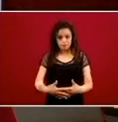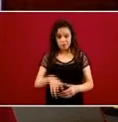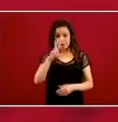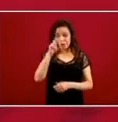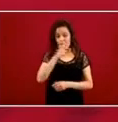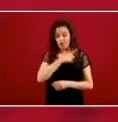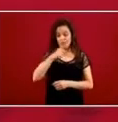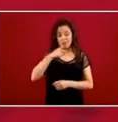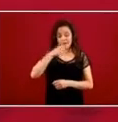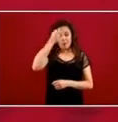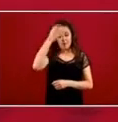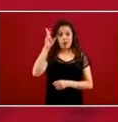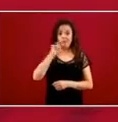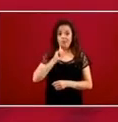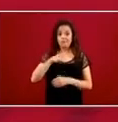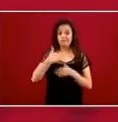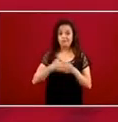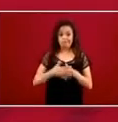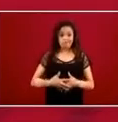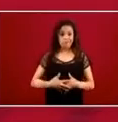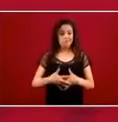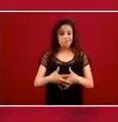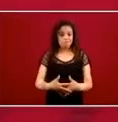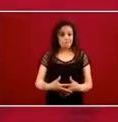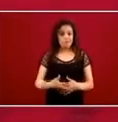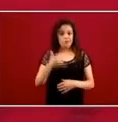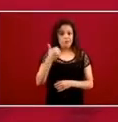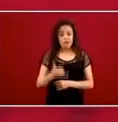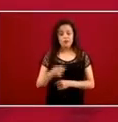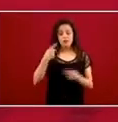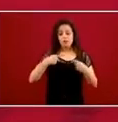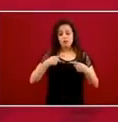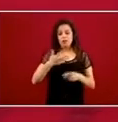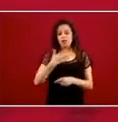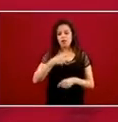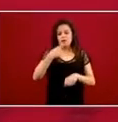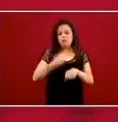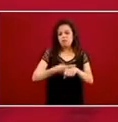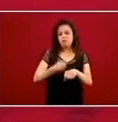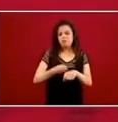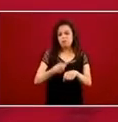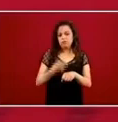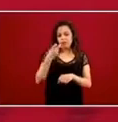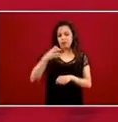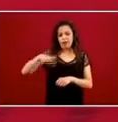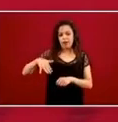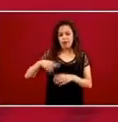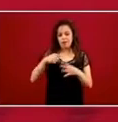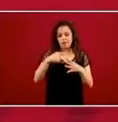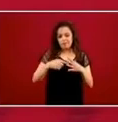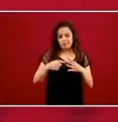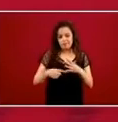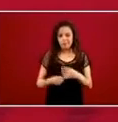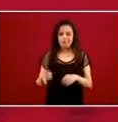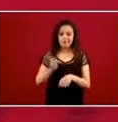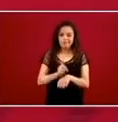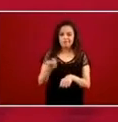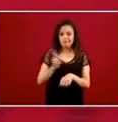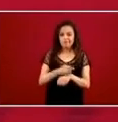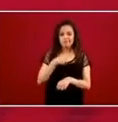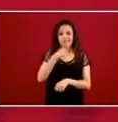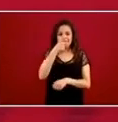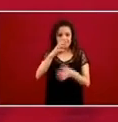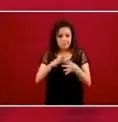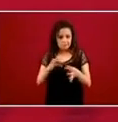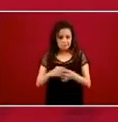are senior citizens on one side, but also people who have certain chronic diseases, such as the ones and every night we've